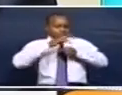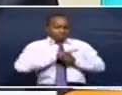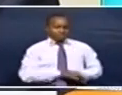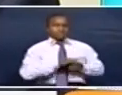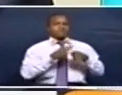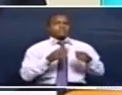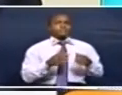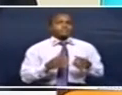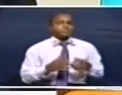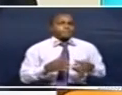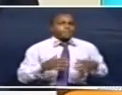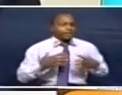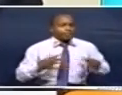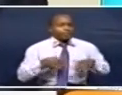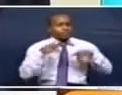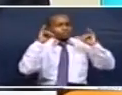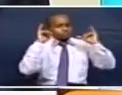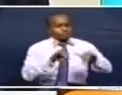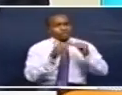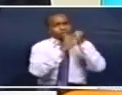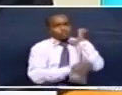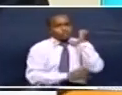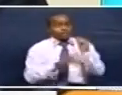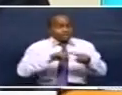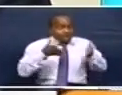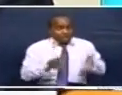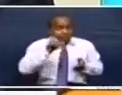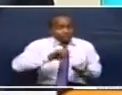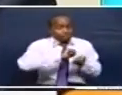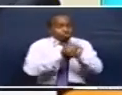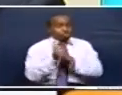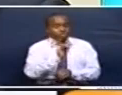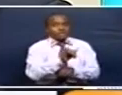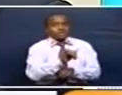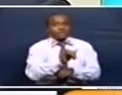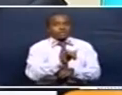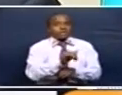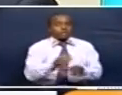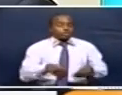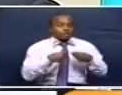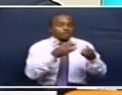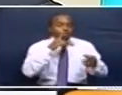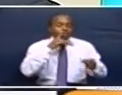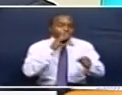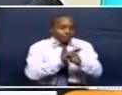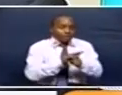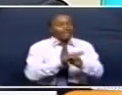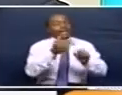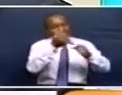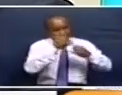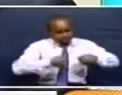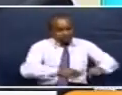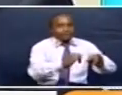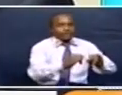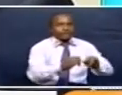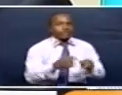people just wallow in poverty. But we need now to change that so that you can give promises and do. And today I